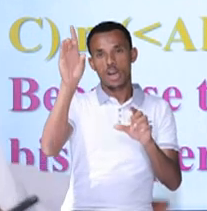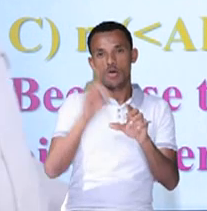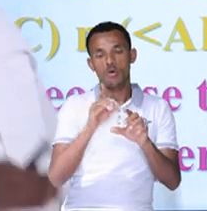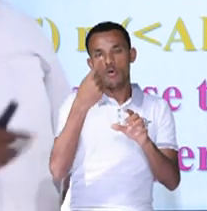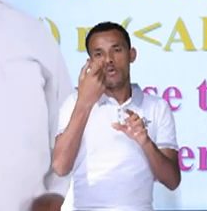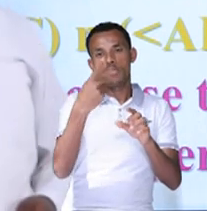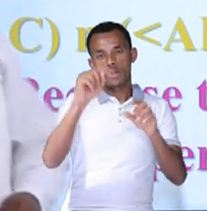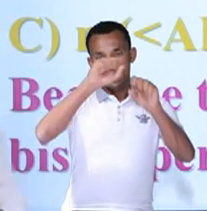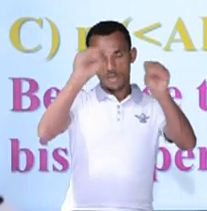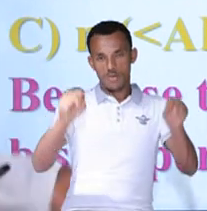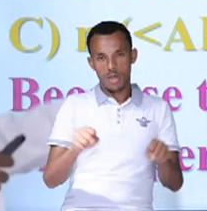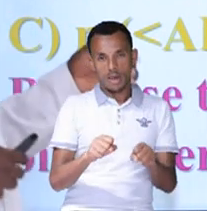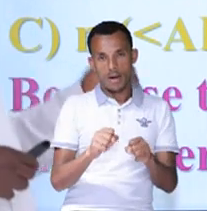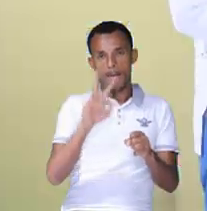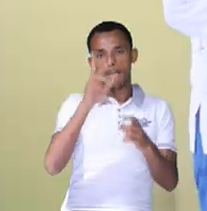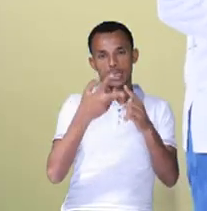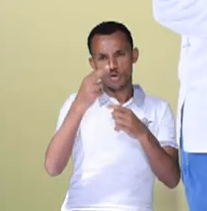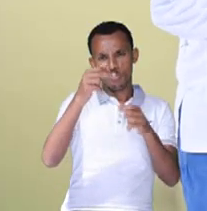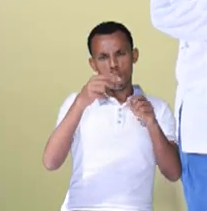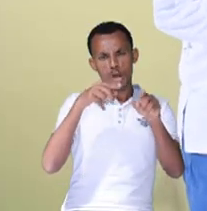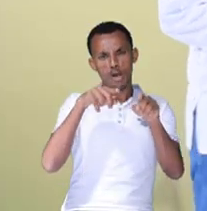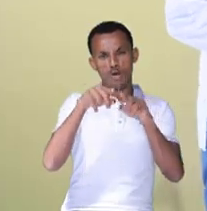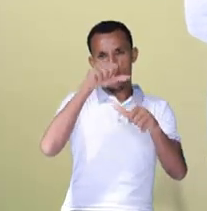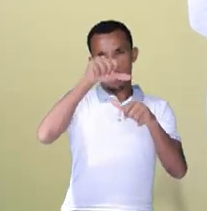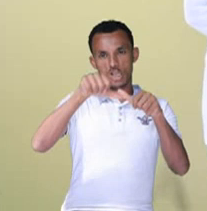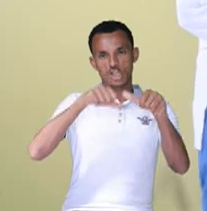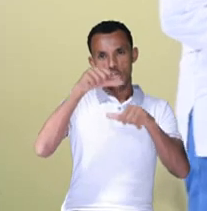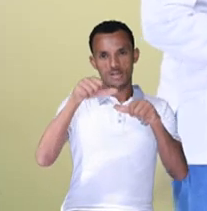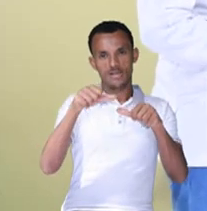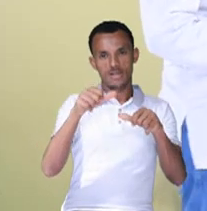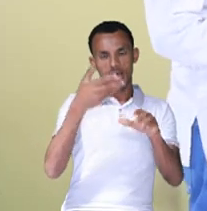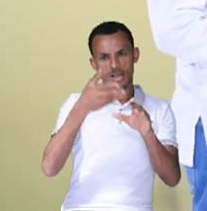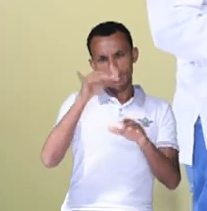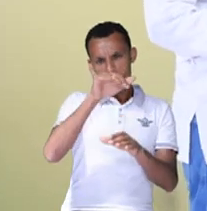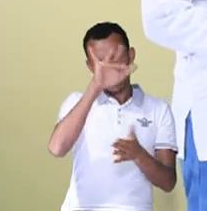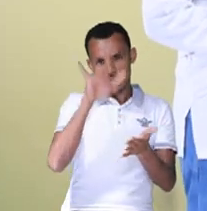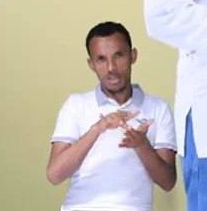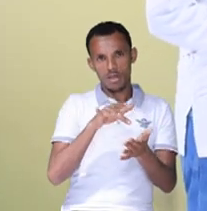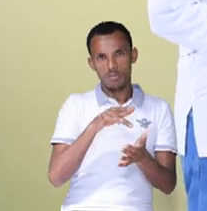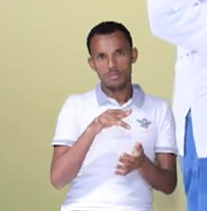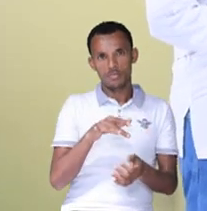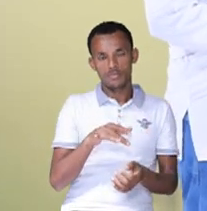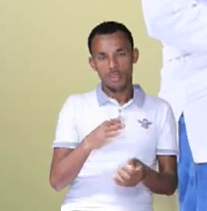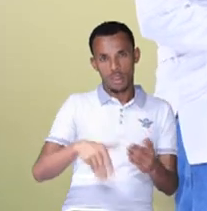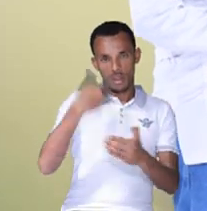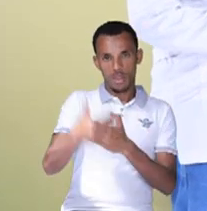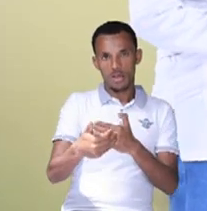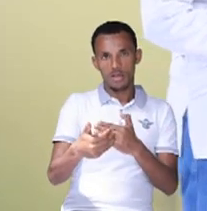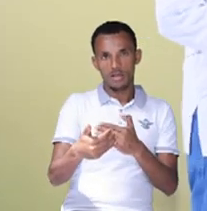of the square bisect perpendicular to each other at the center one.